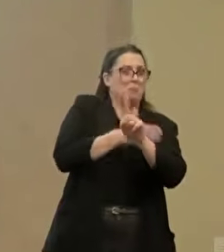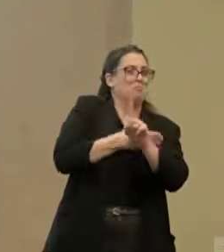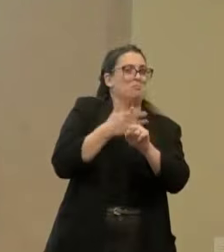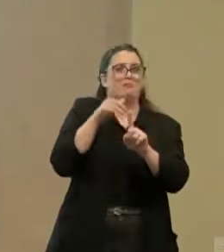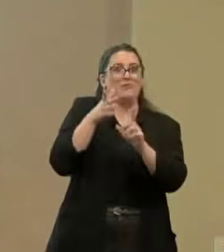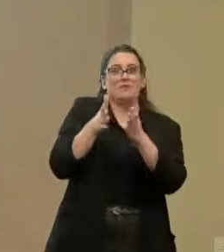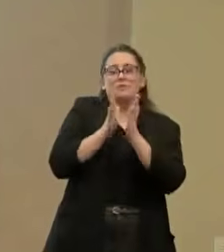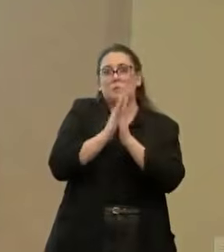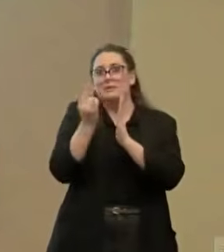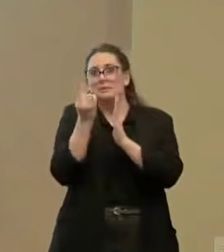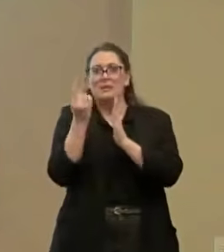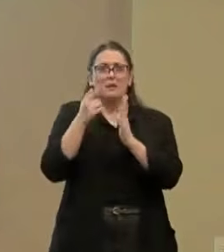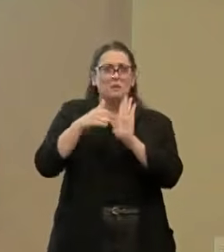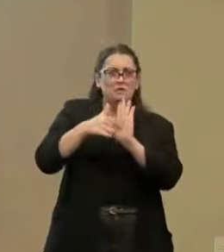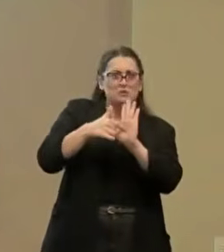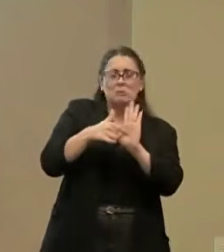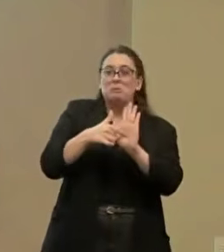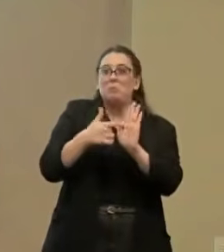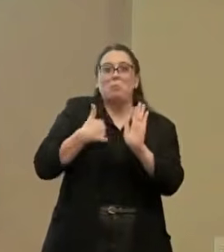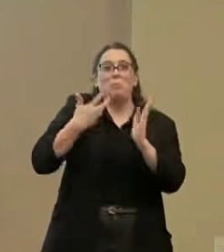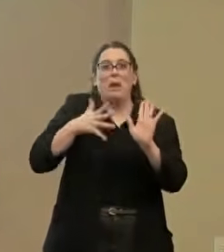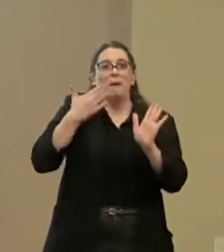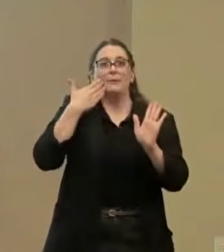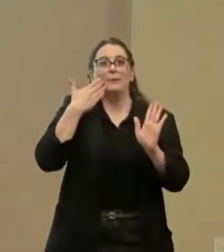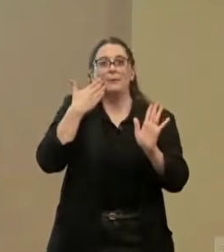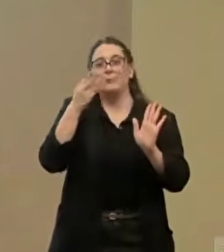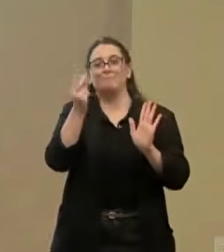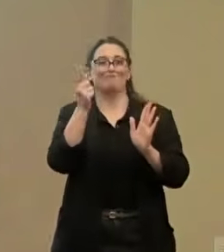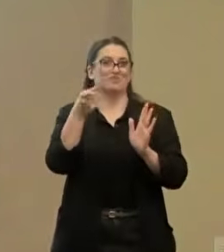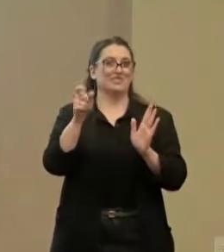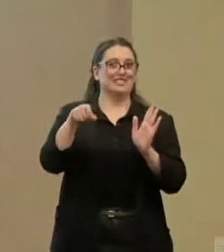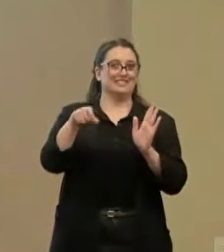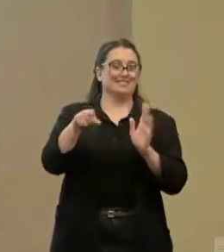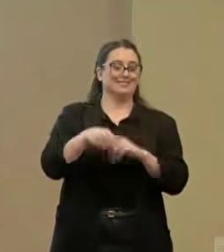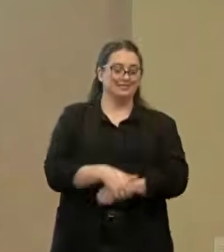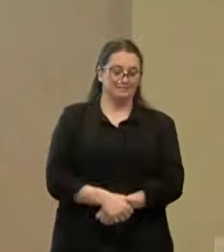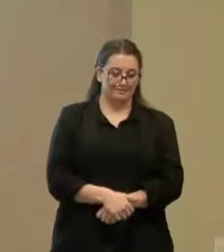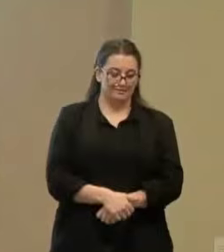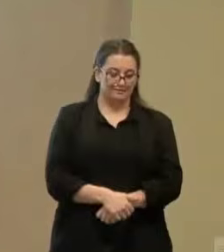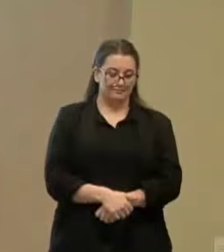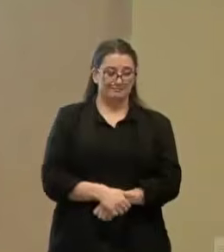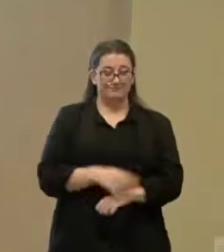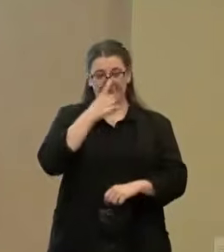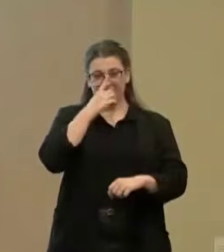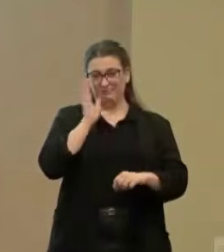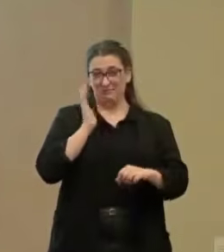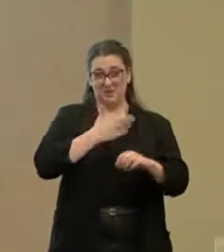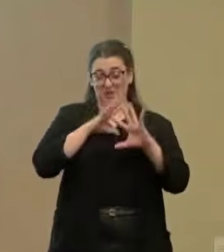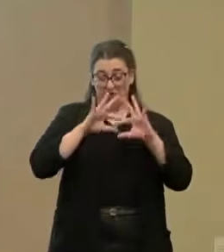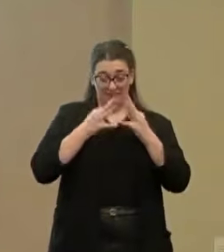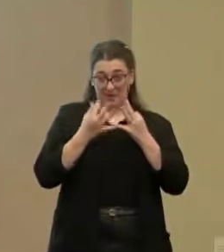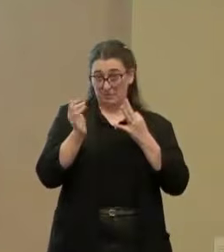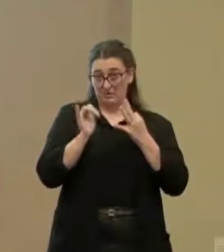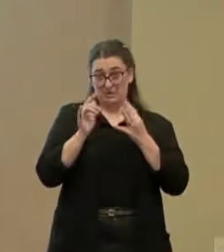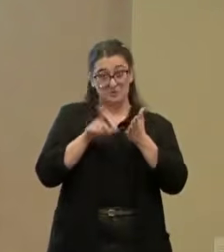or showing any signs. But then again, collectively we can get blindsided too, because